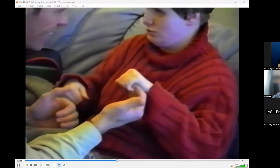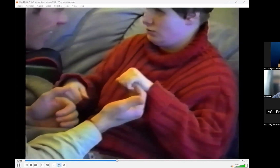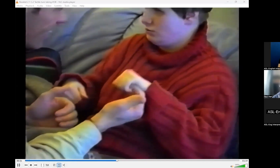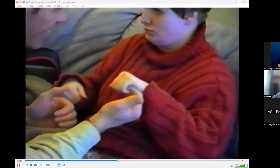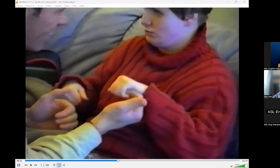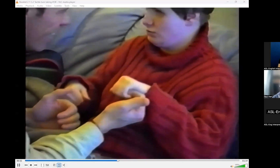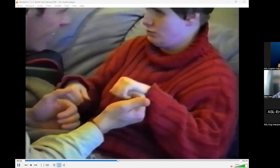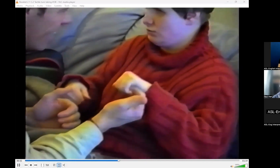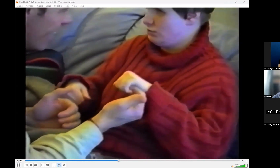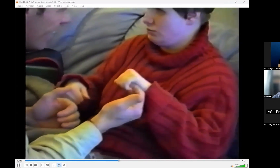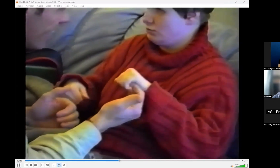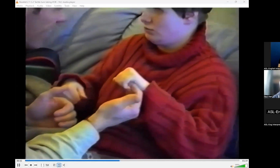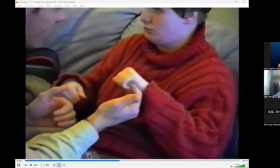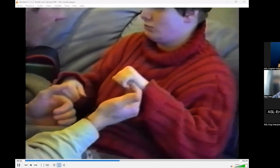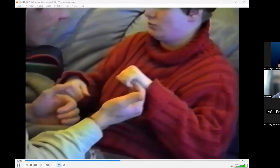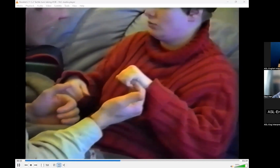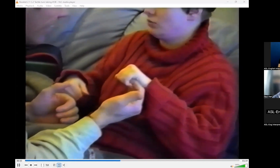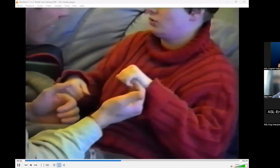Ja.